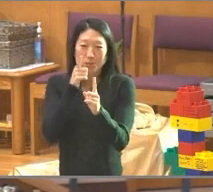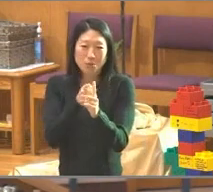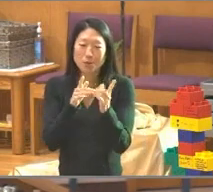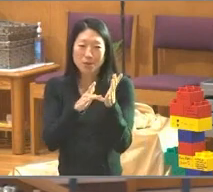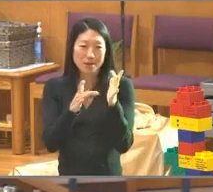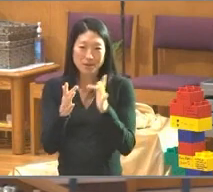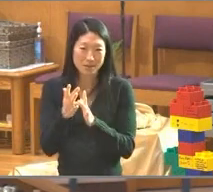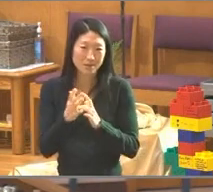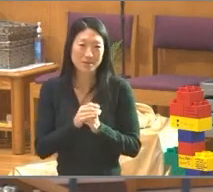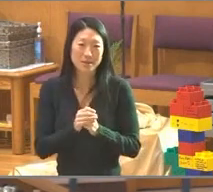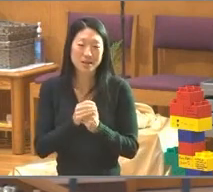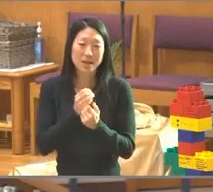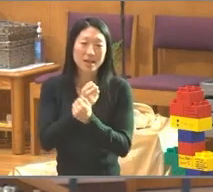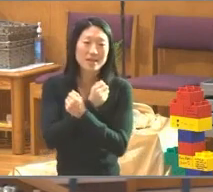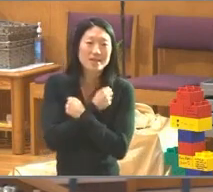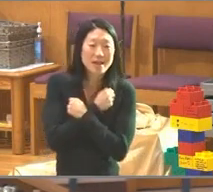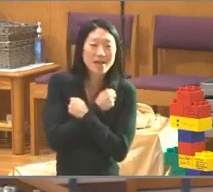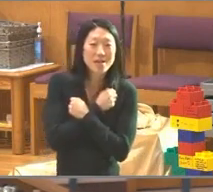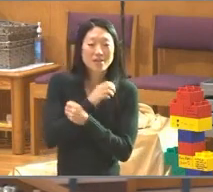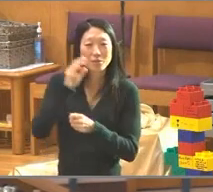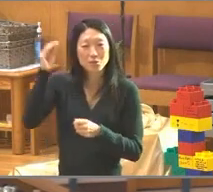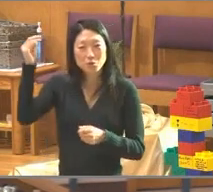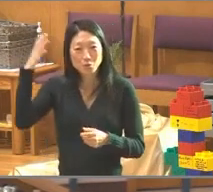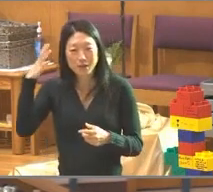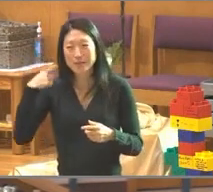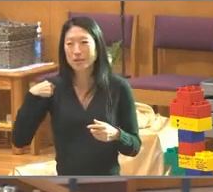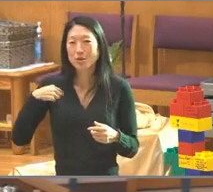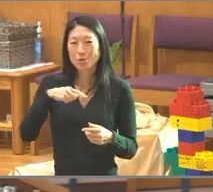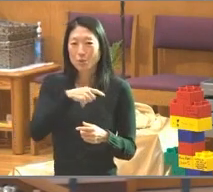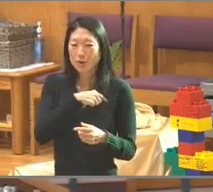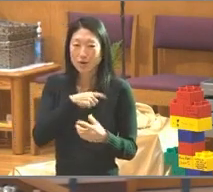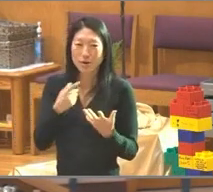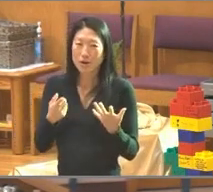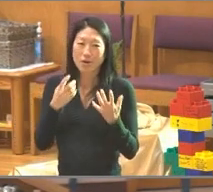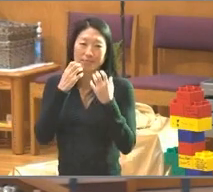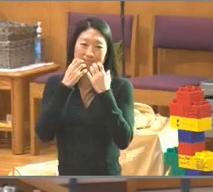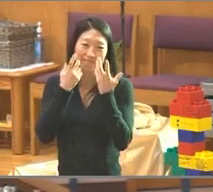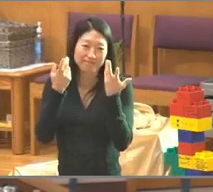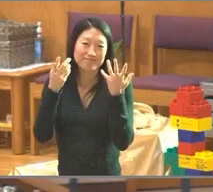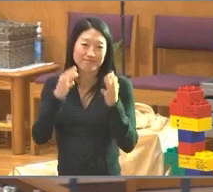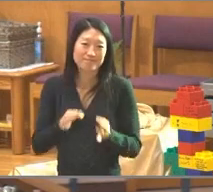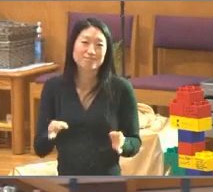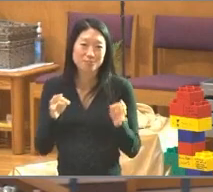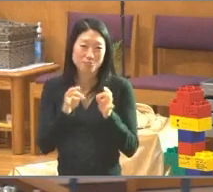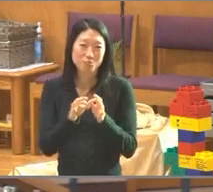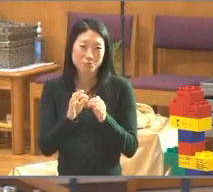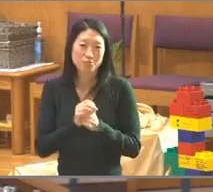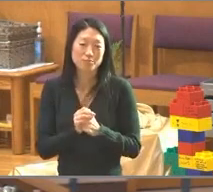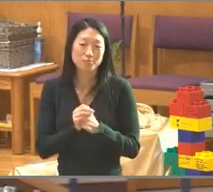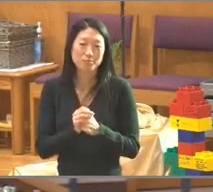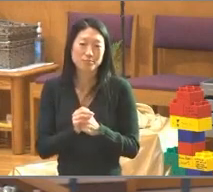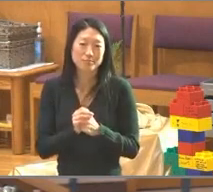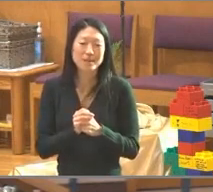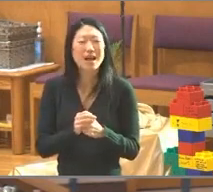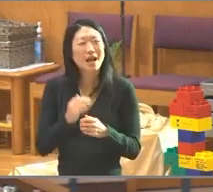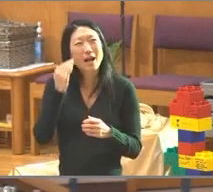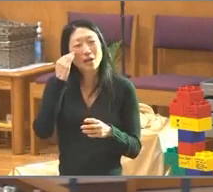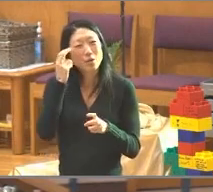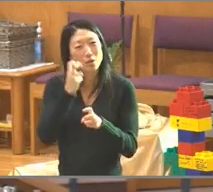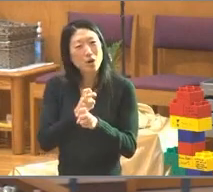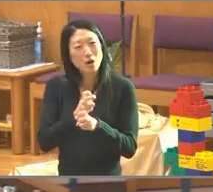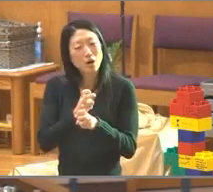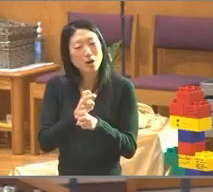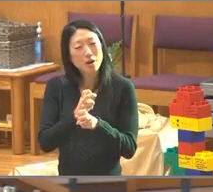about. Love is grace, and we are all worthy of it. And I know it's hard for us to believe